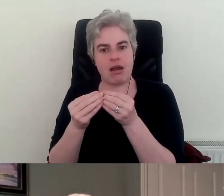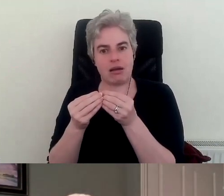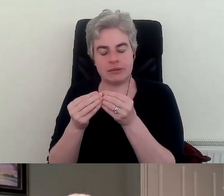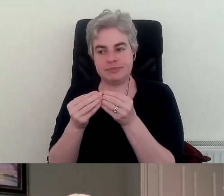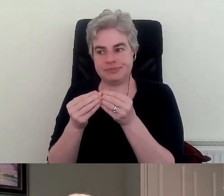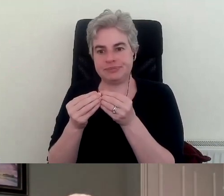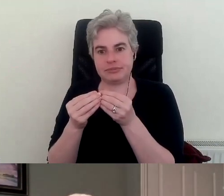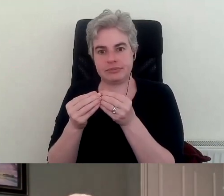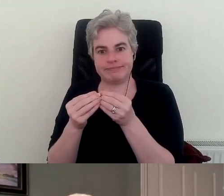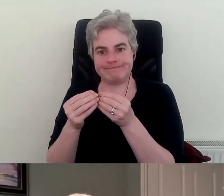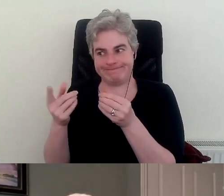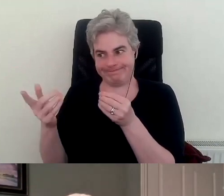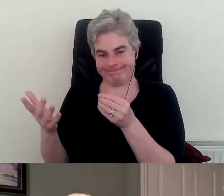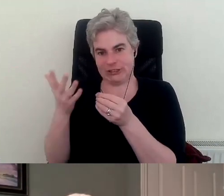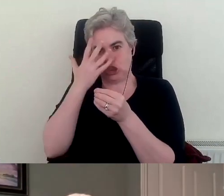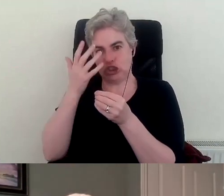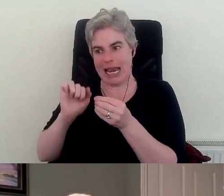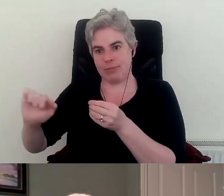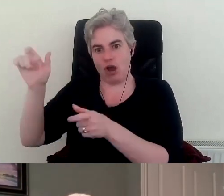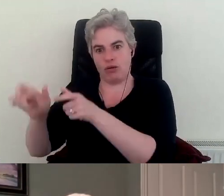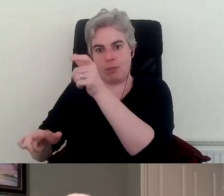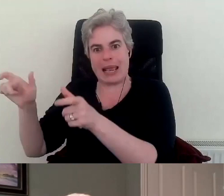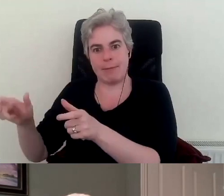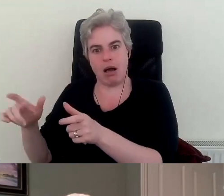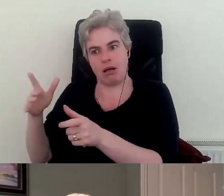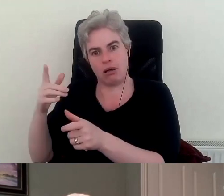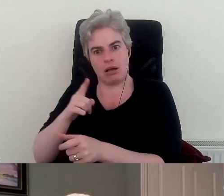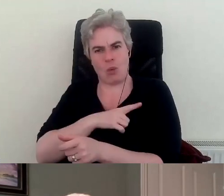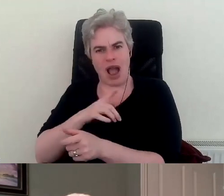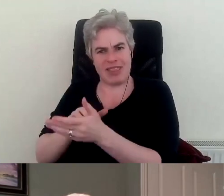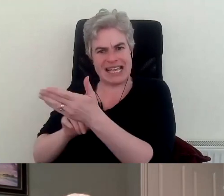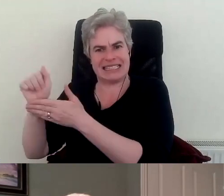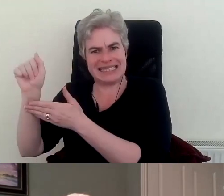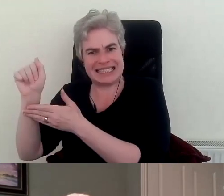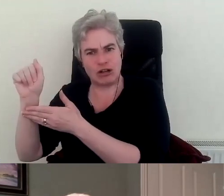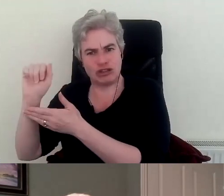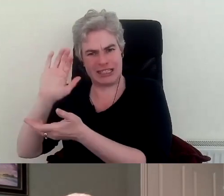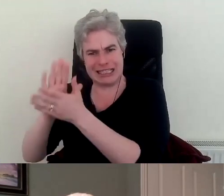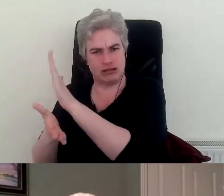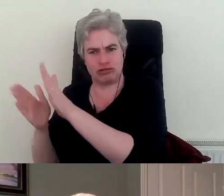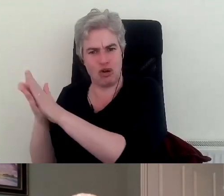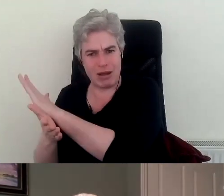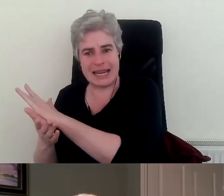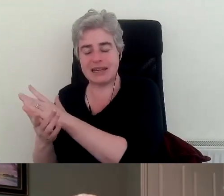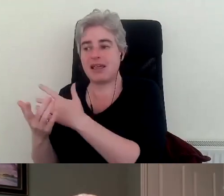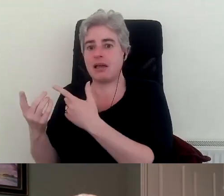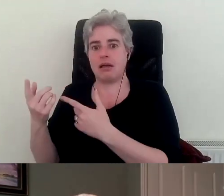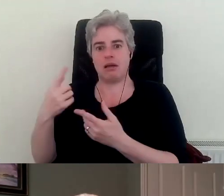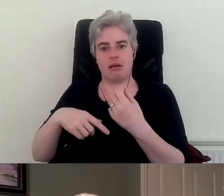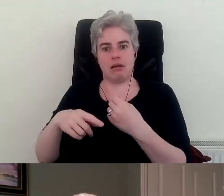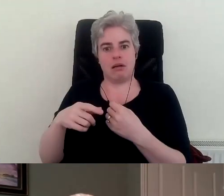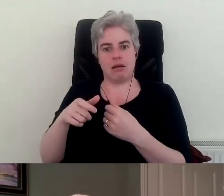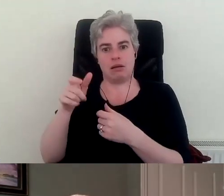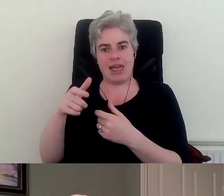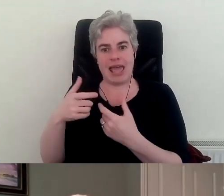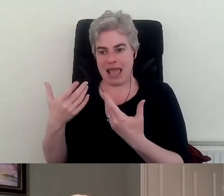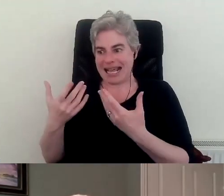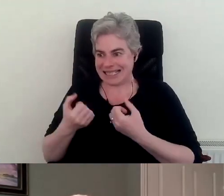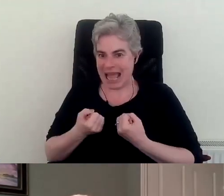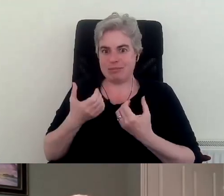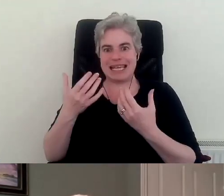embarrassing their own people by destroying their own culture and by accepting this